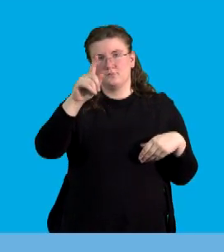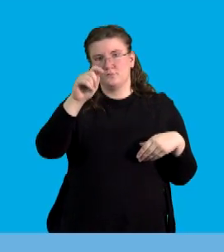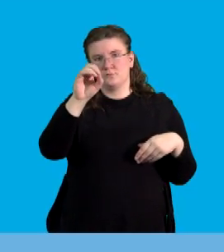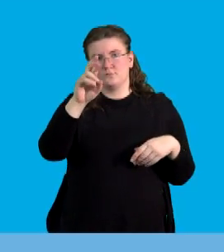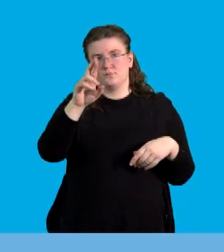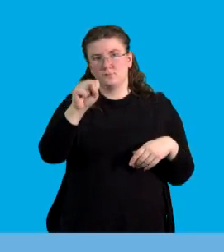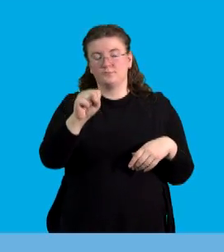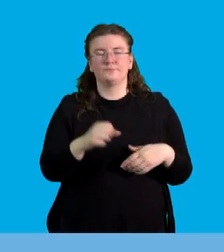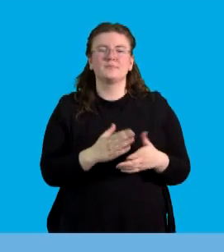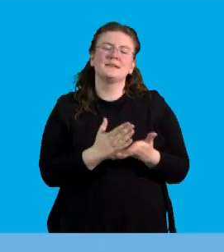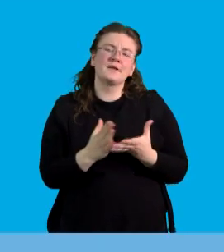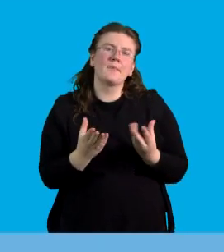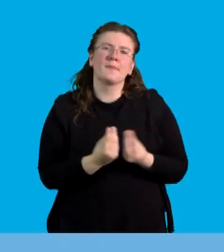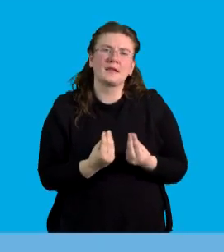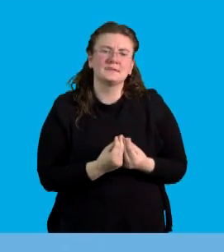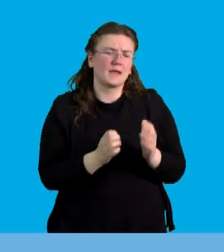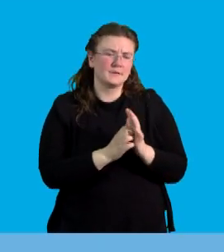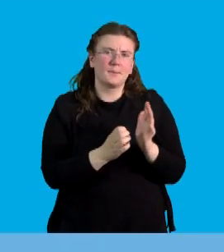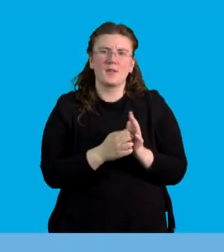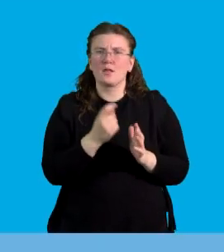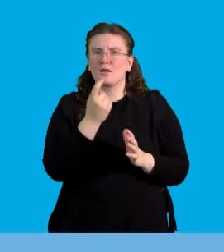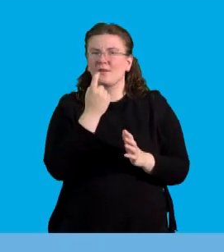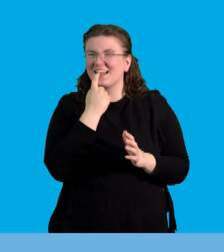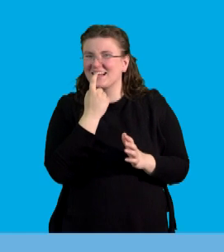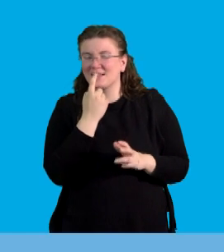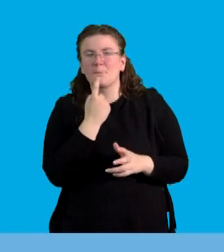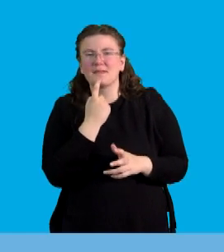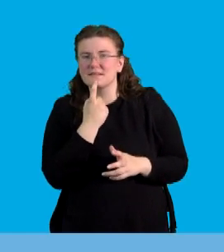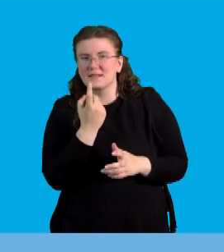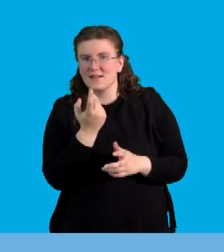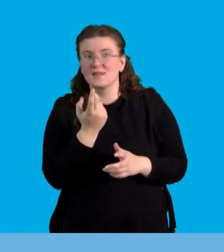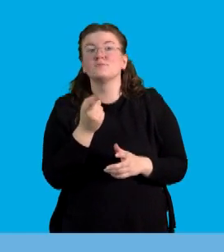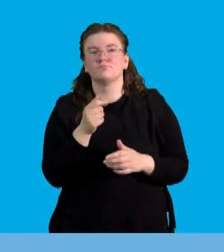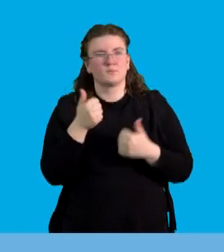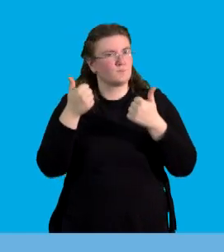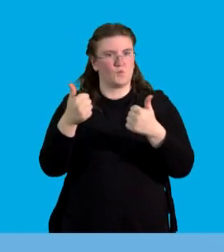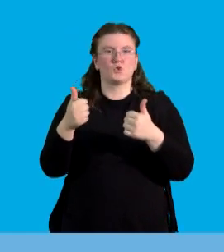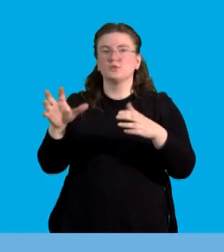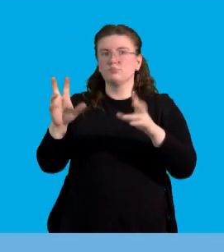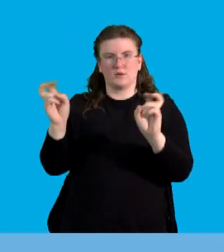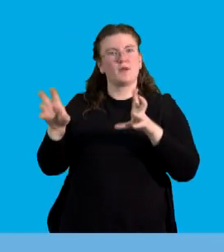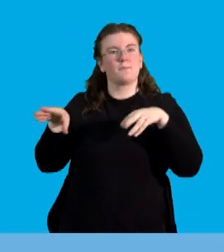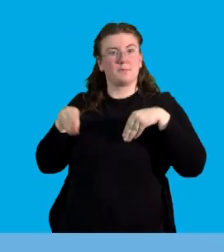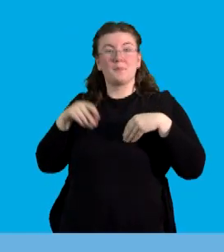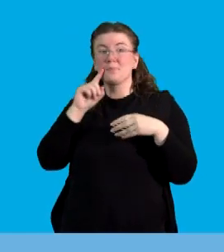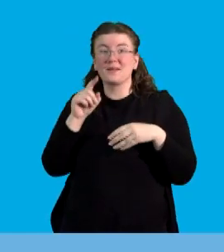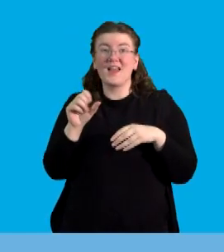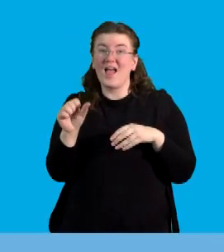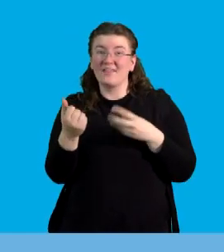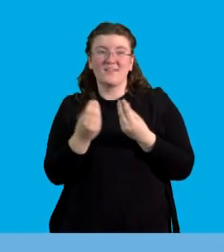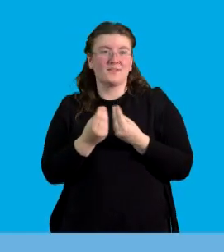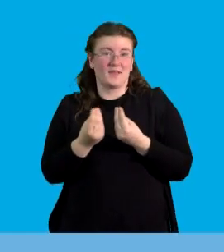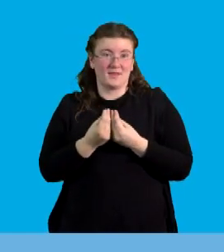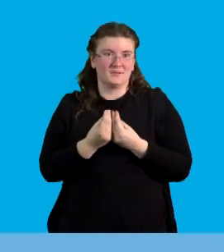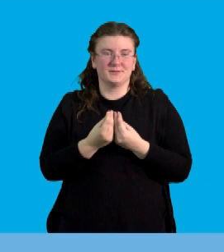some materials such as metals, they are good conductors of electricity, whereas non-metals except